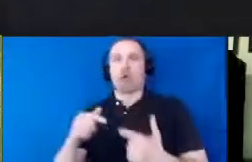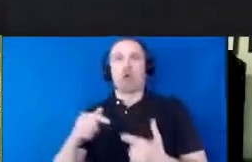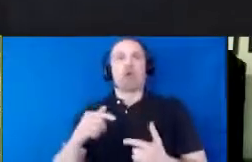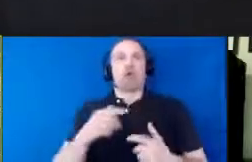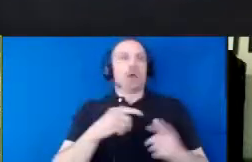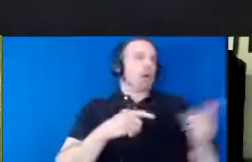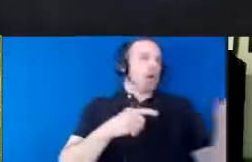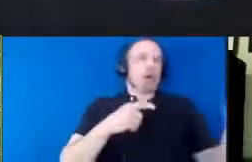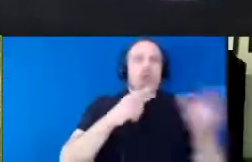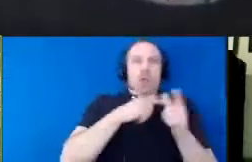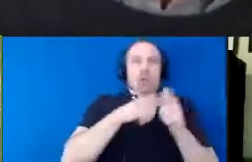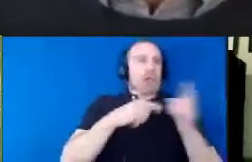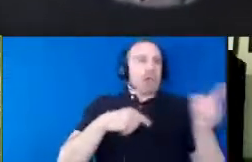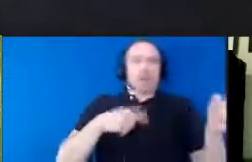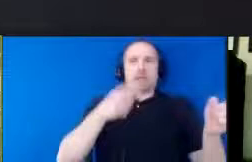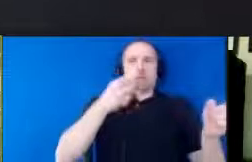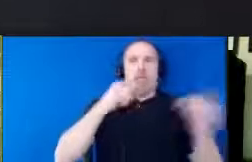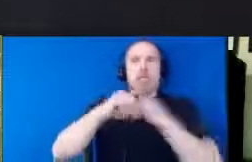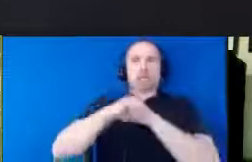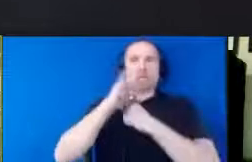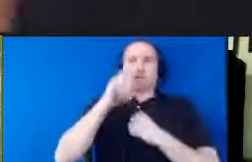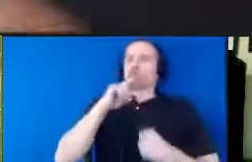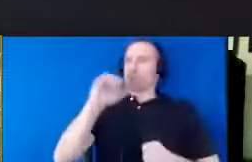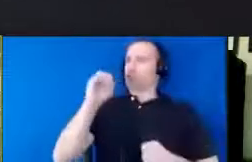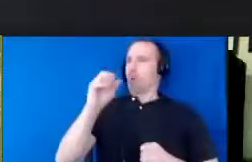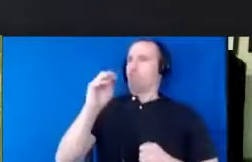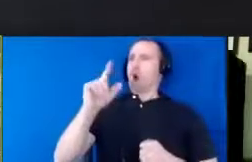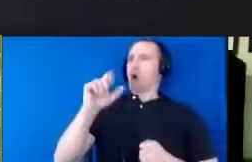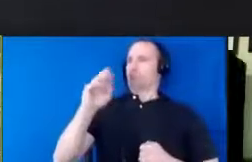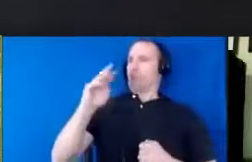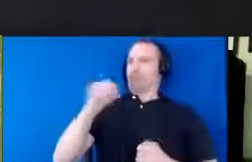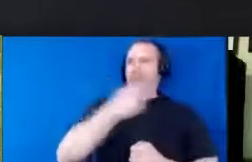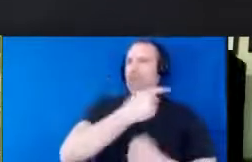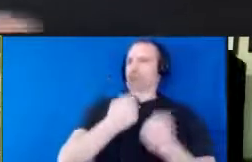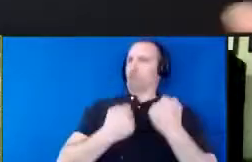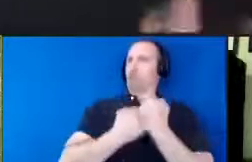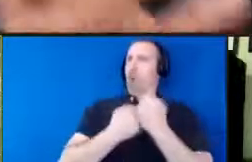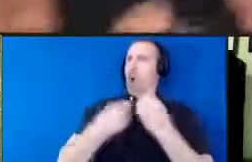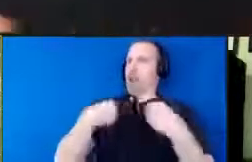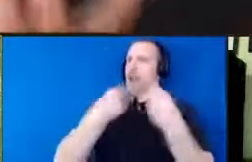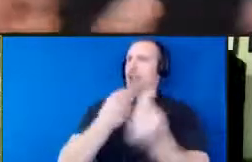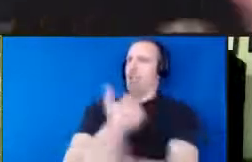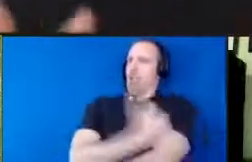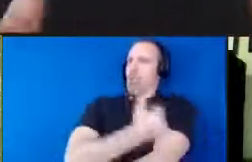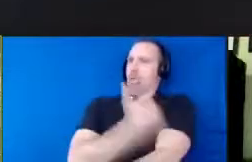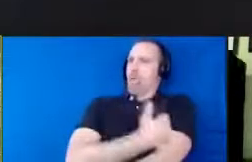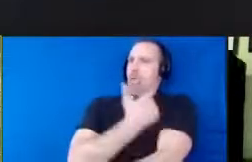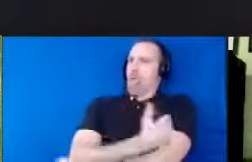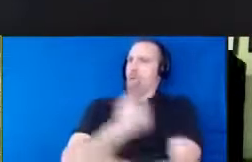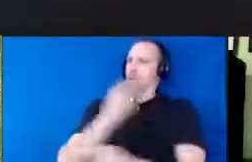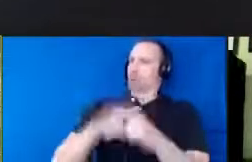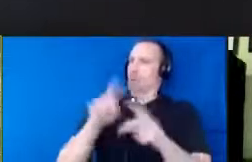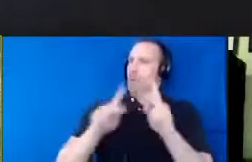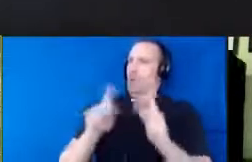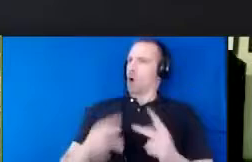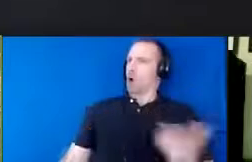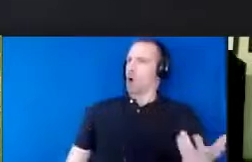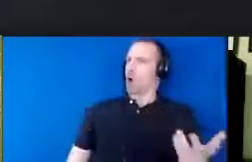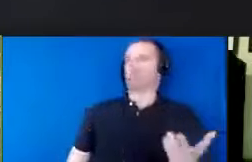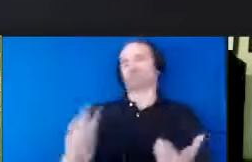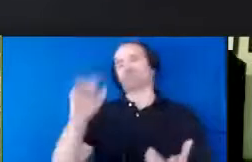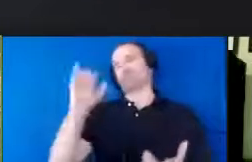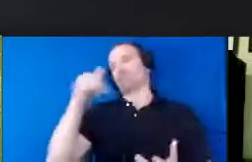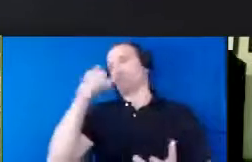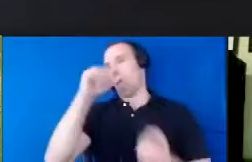giving needles to drug offenders, because you voted against that bill. So that's the political kind of chicanery that will take place. That'll take a couple